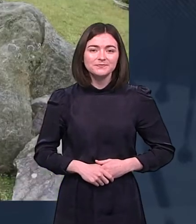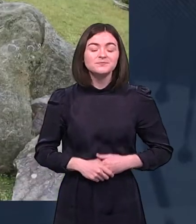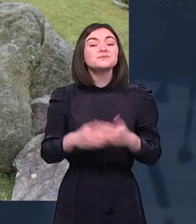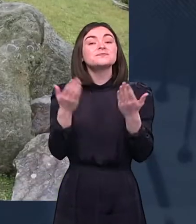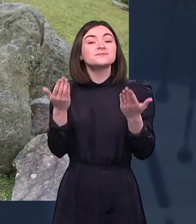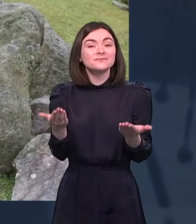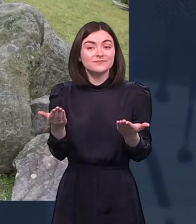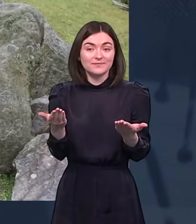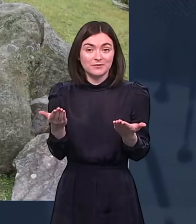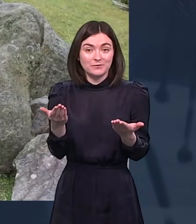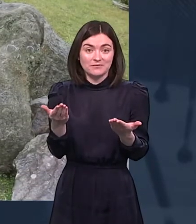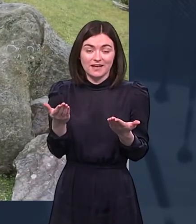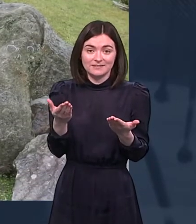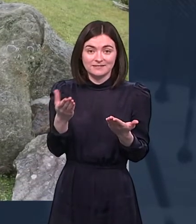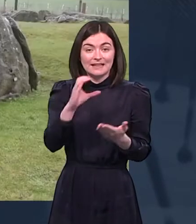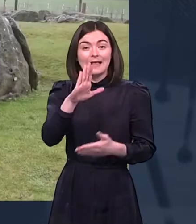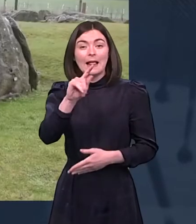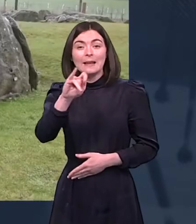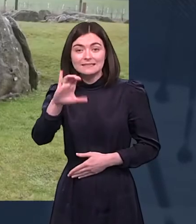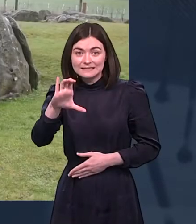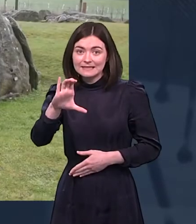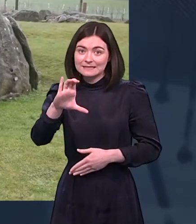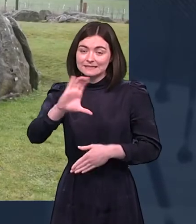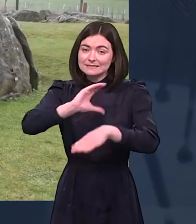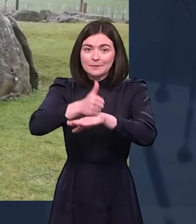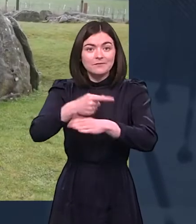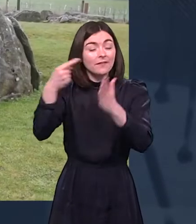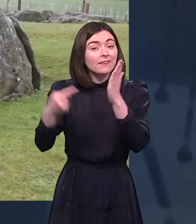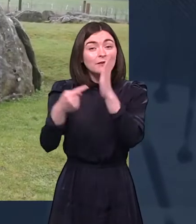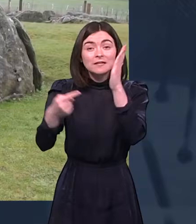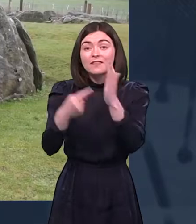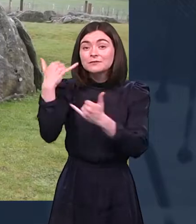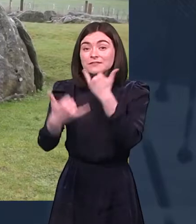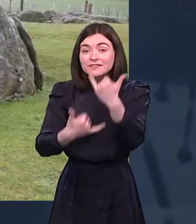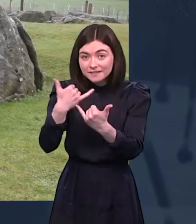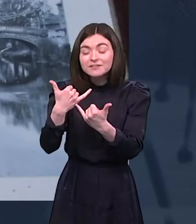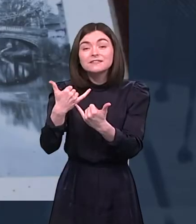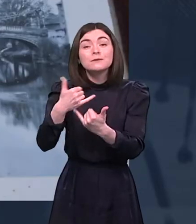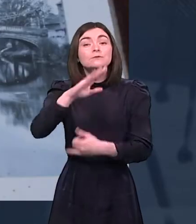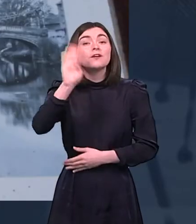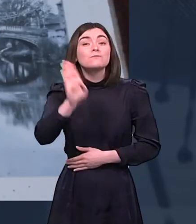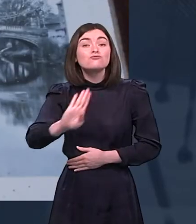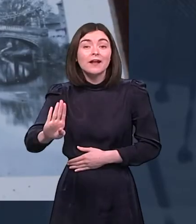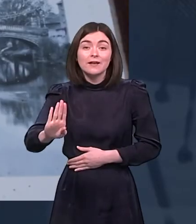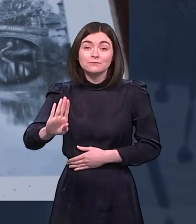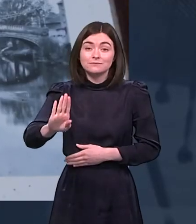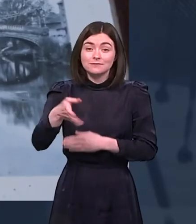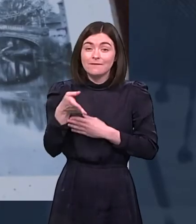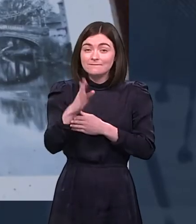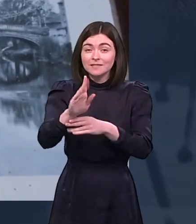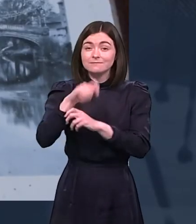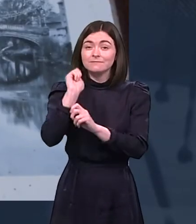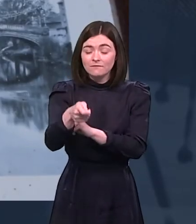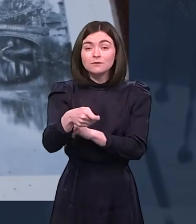Well, we've had Celtic settlements in the area for thousands of years. In fact, a bronze fish trap from